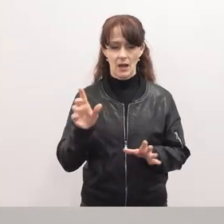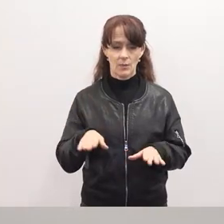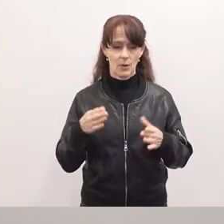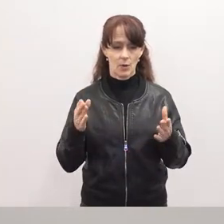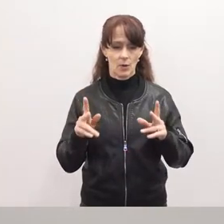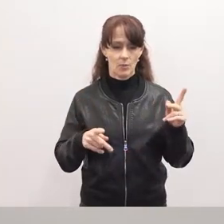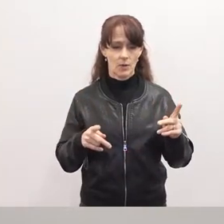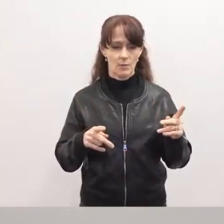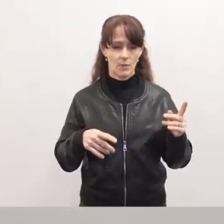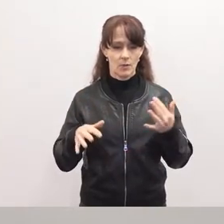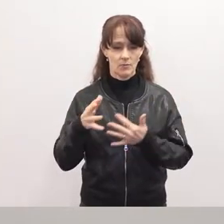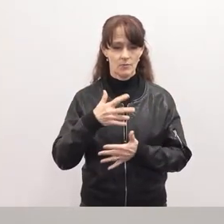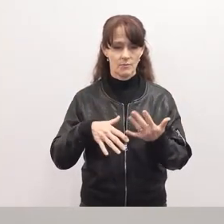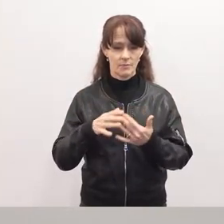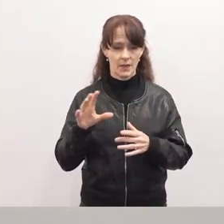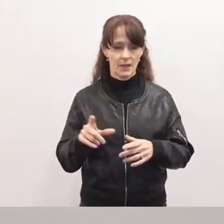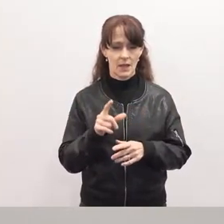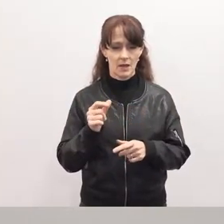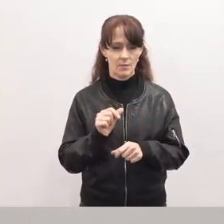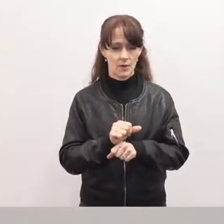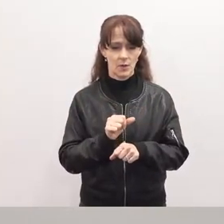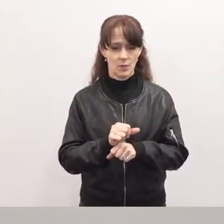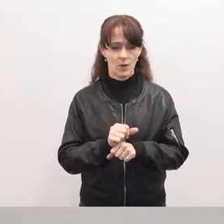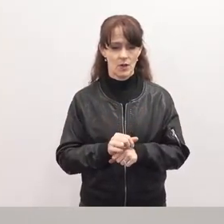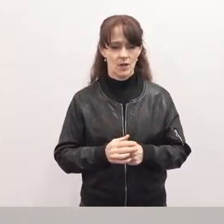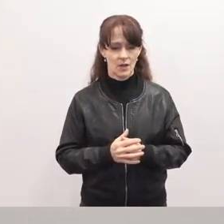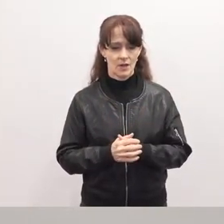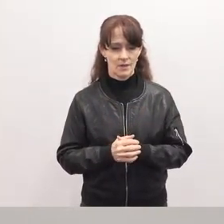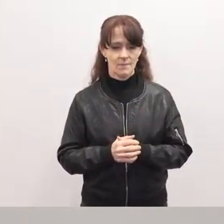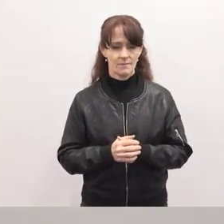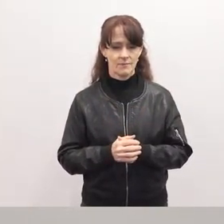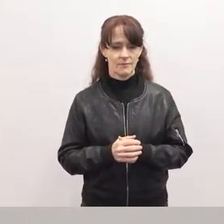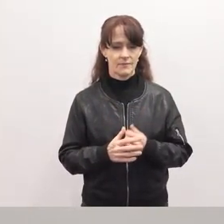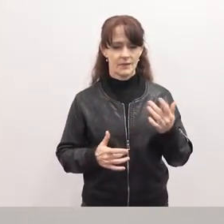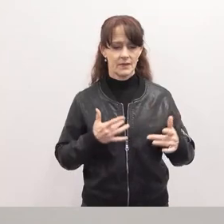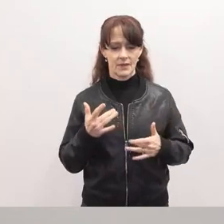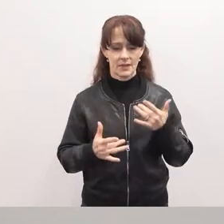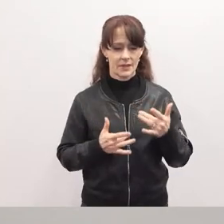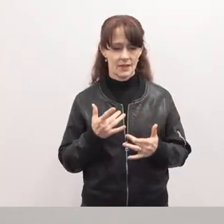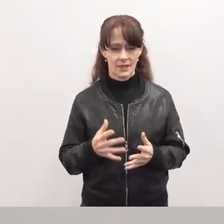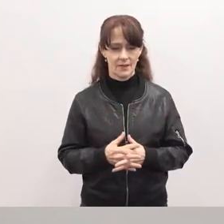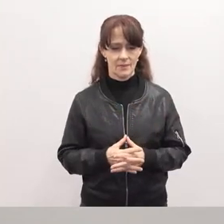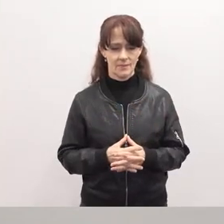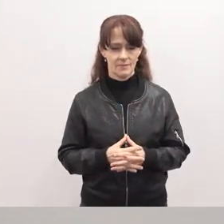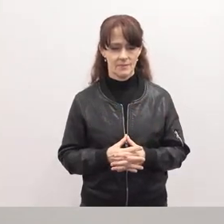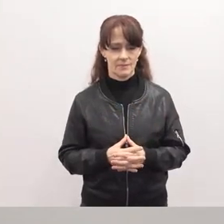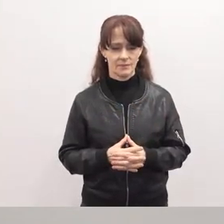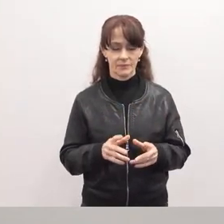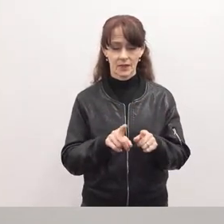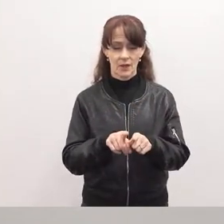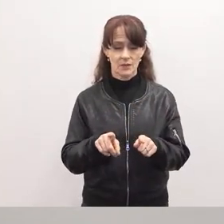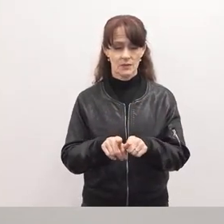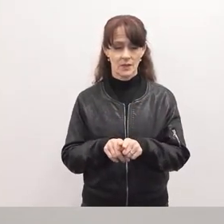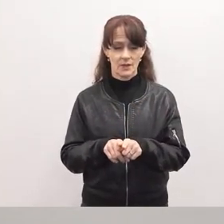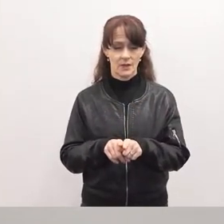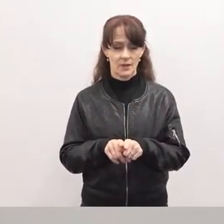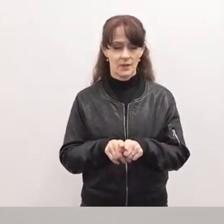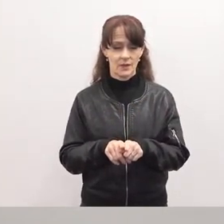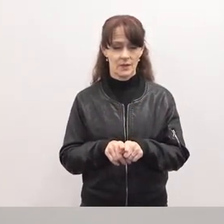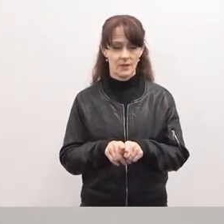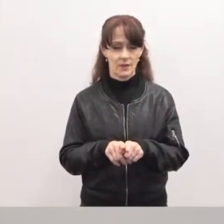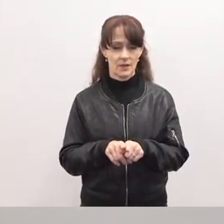people were looking at the how the library worked, and it was very exciting. But also, and not